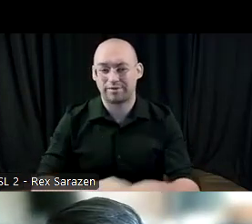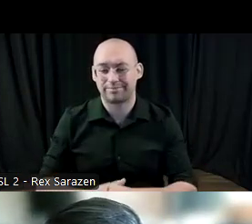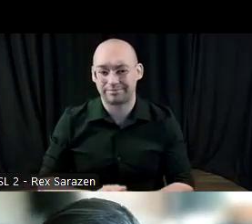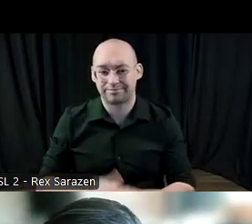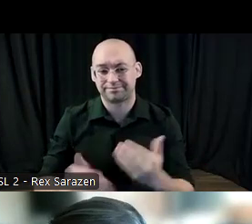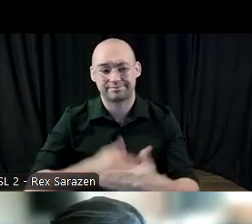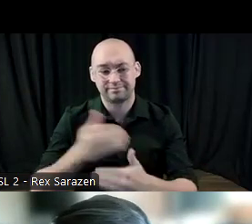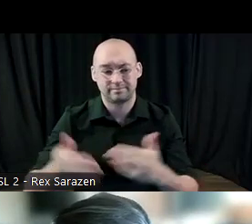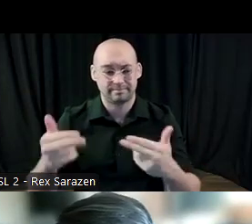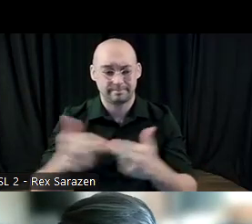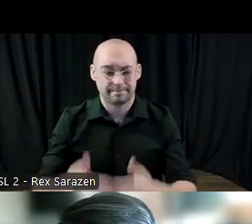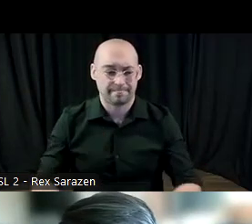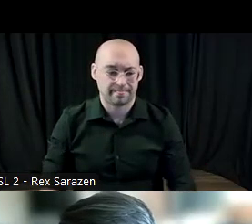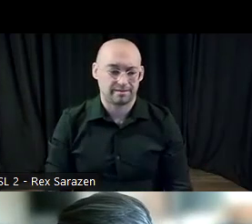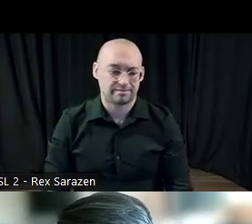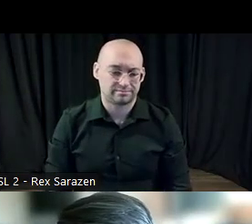please.